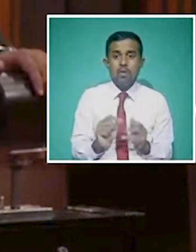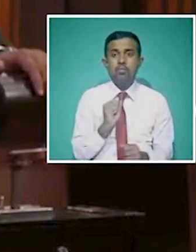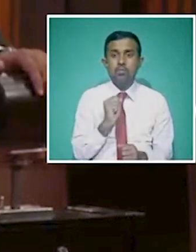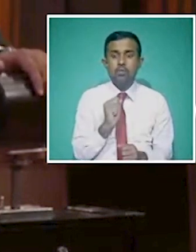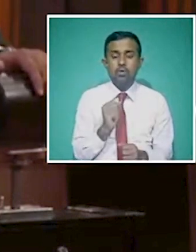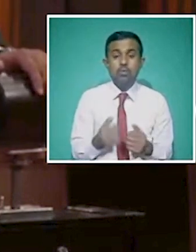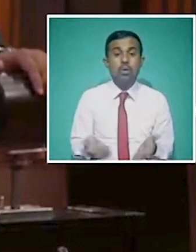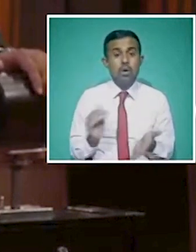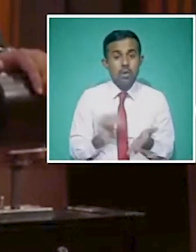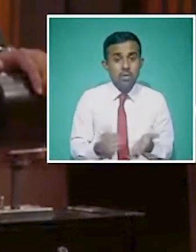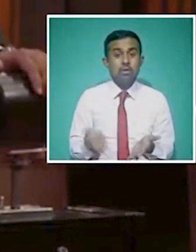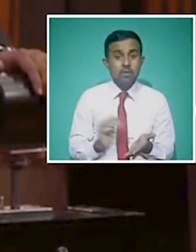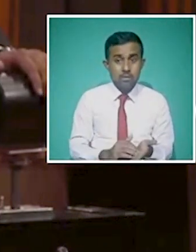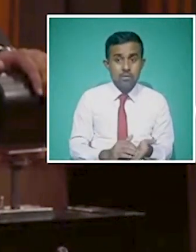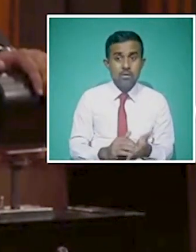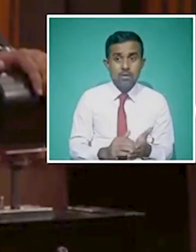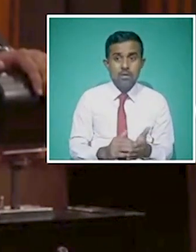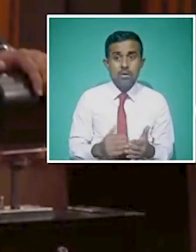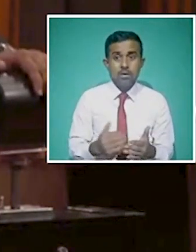repeatedly tagging me on Twitter,